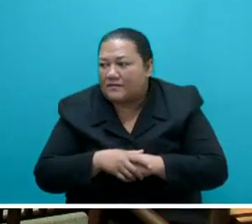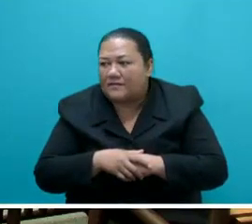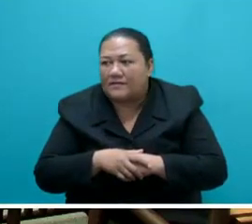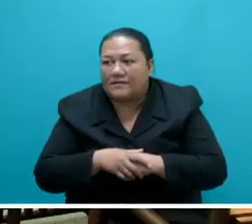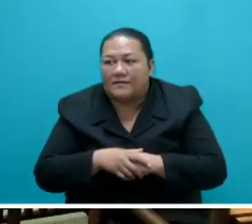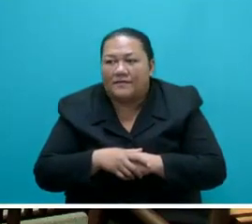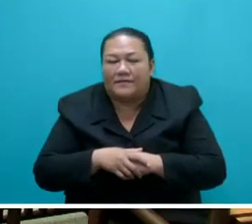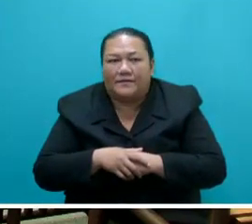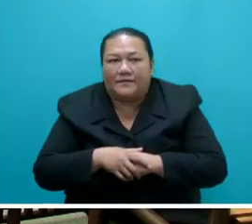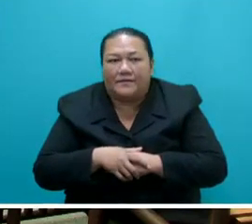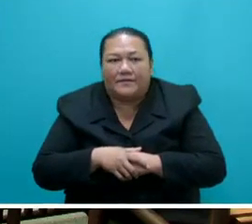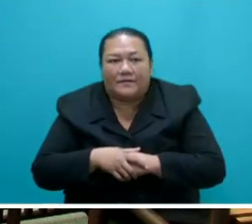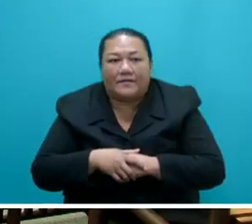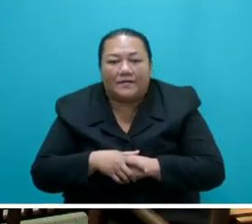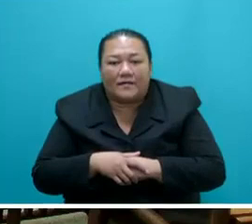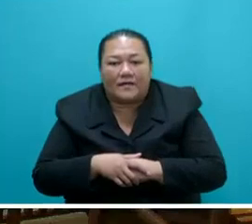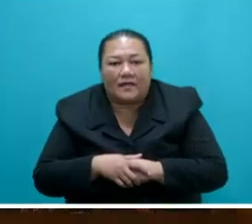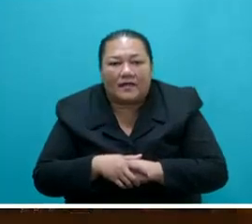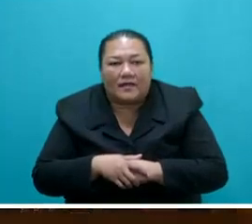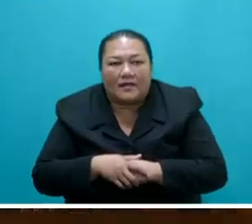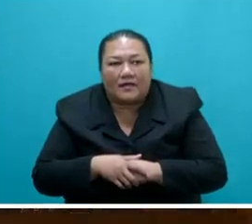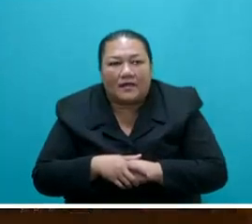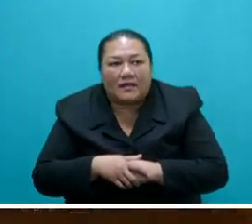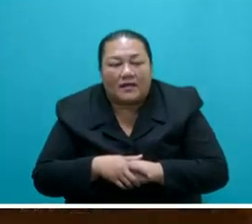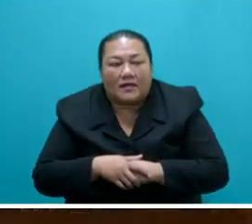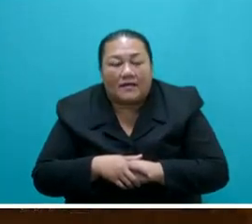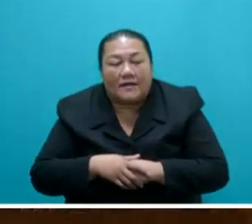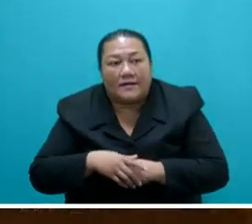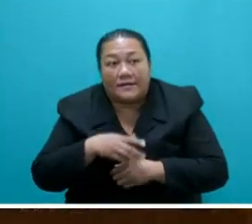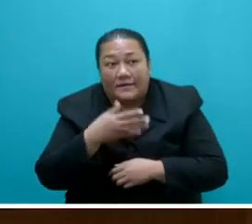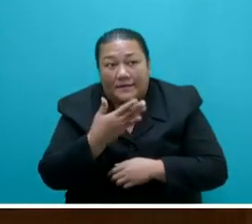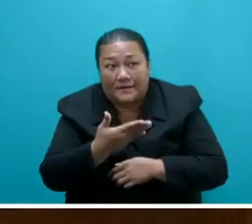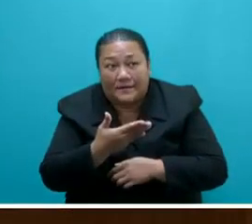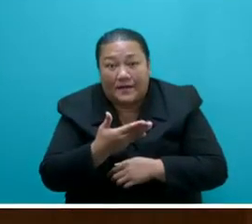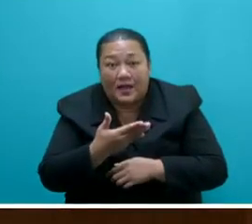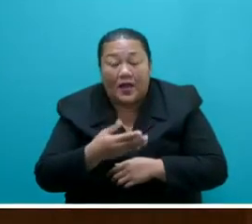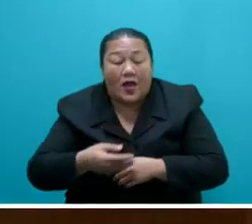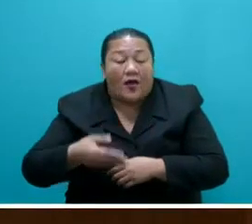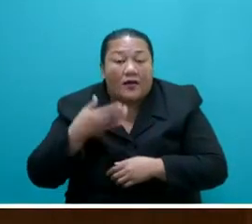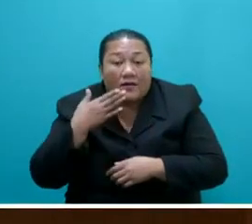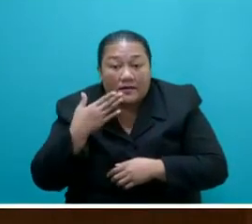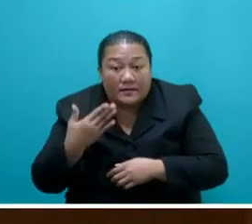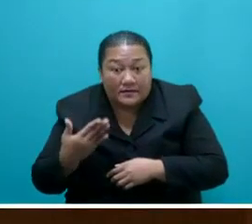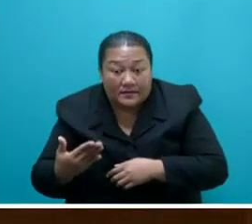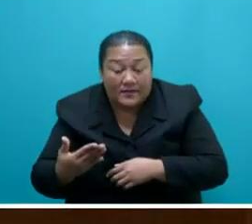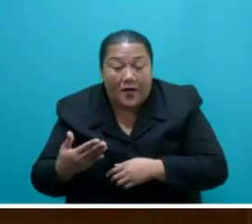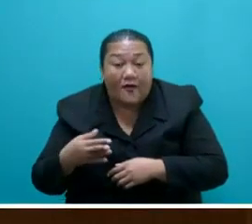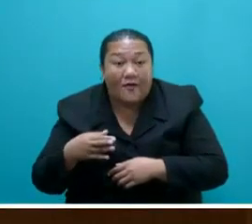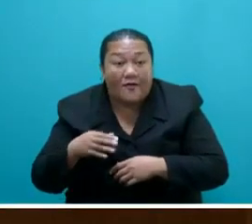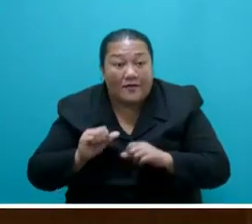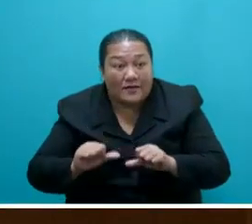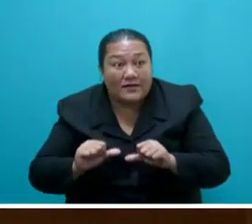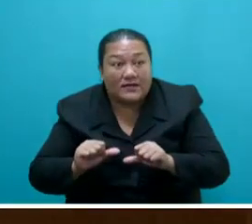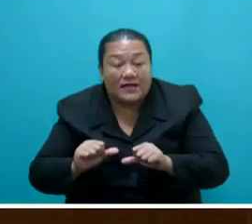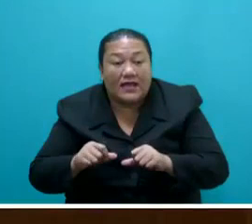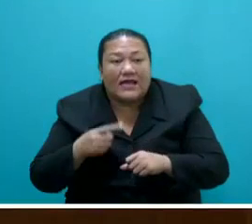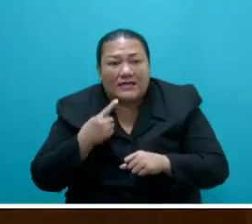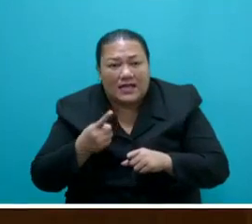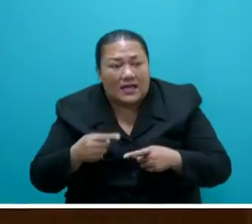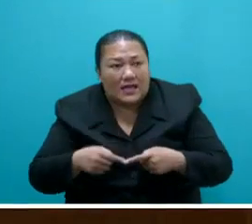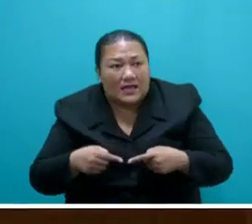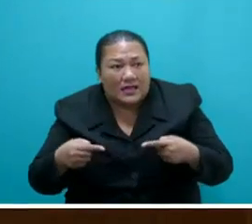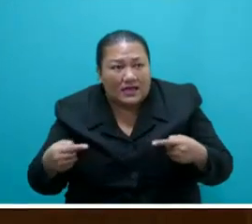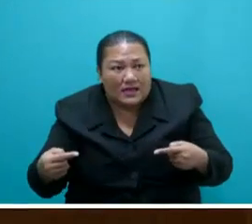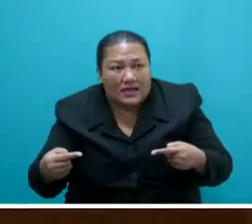Honorable Seri Ratu, in his reply to His Excellency's address, said that the leader of the opposition, in his reply,